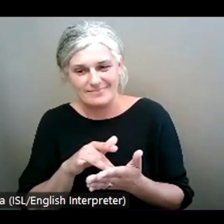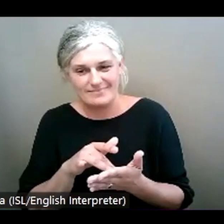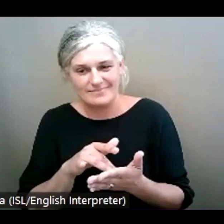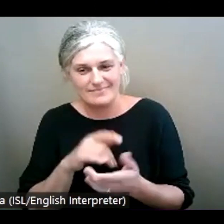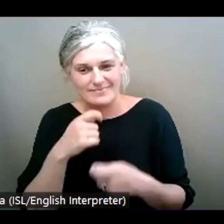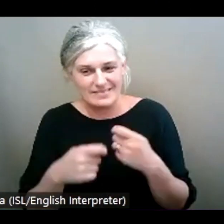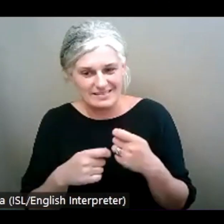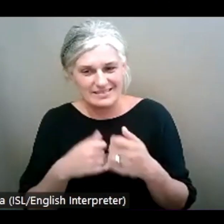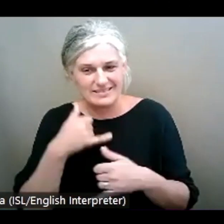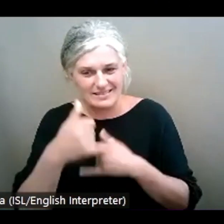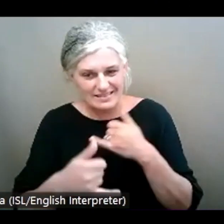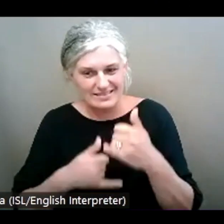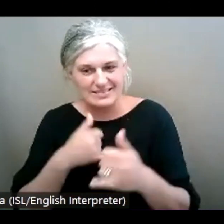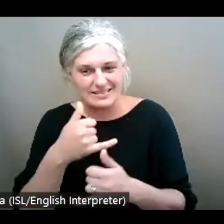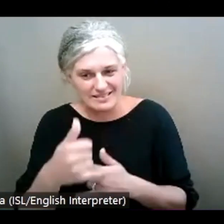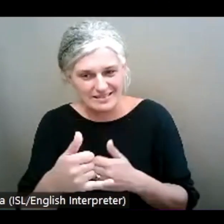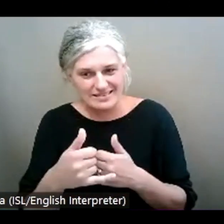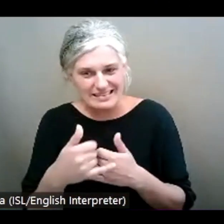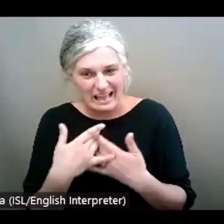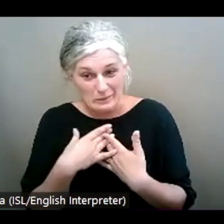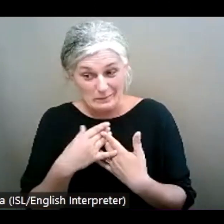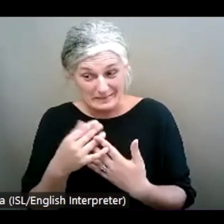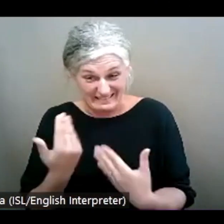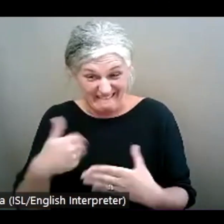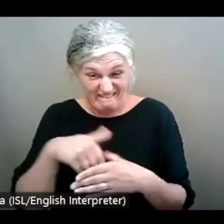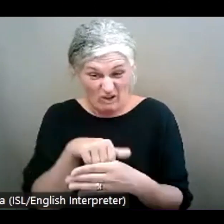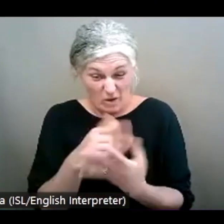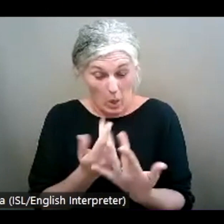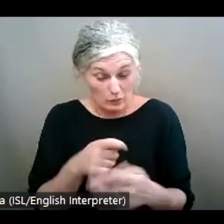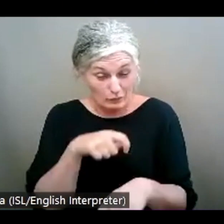year because I got in so much trouble.